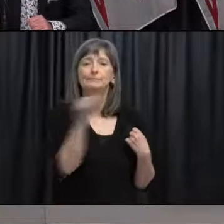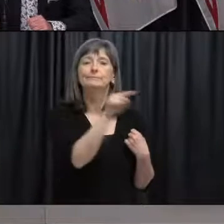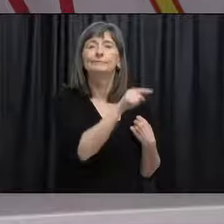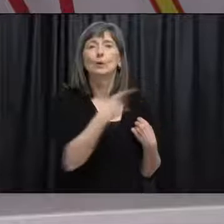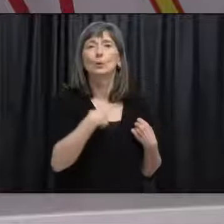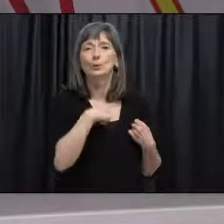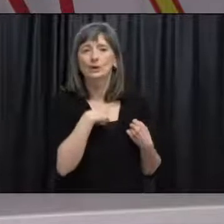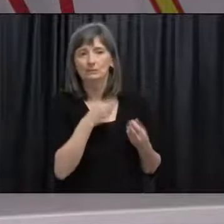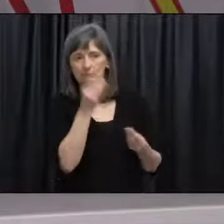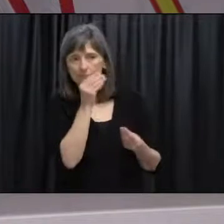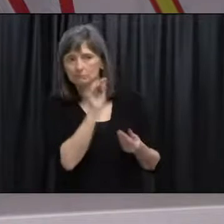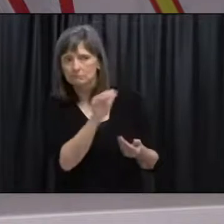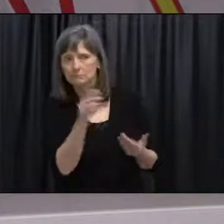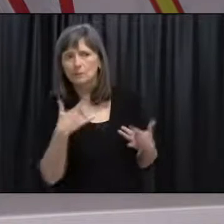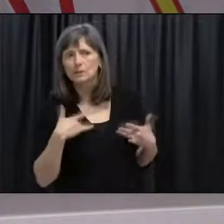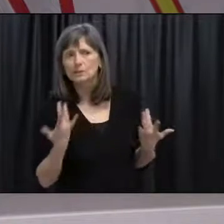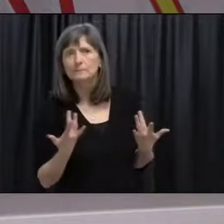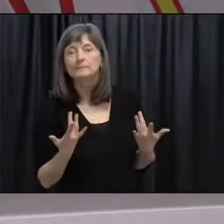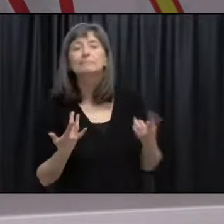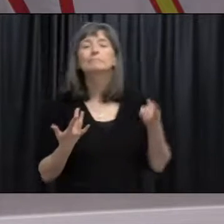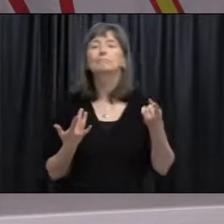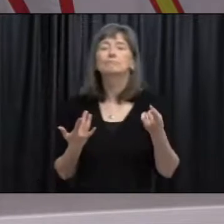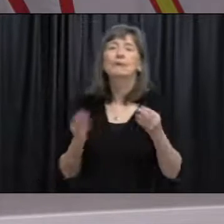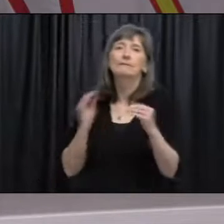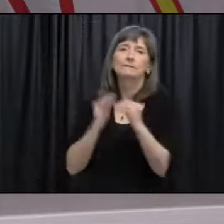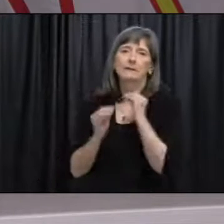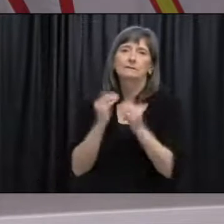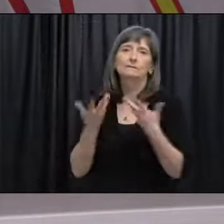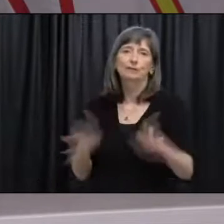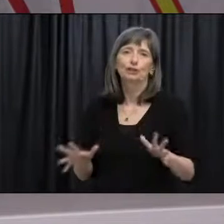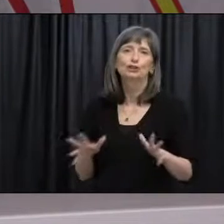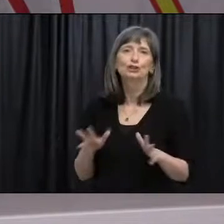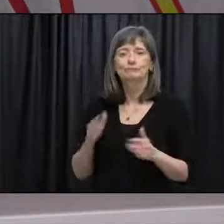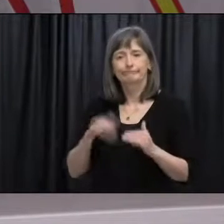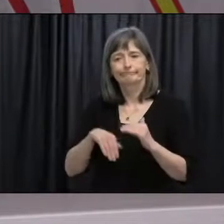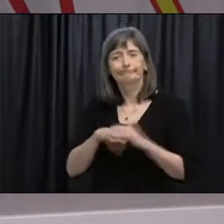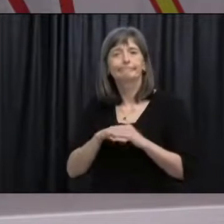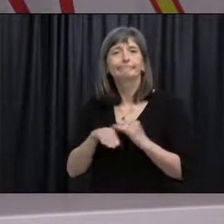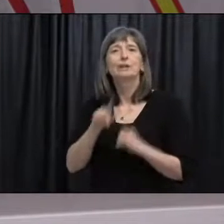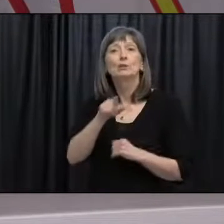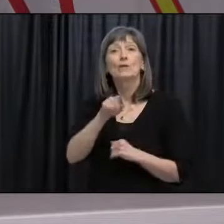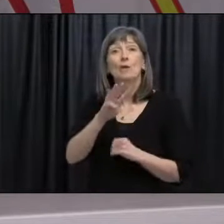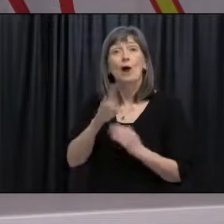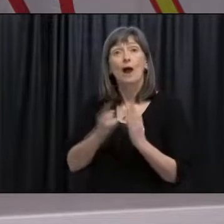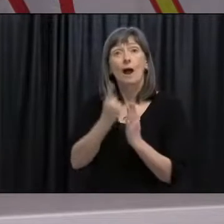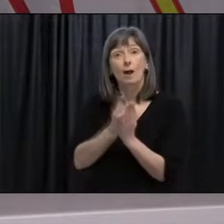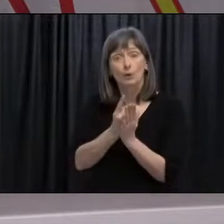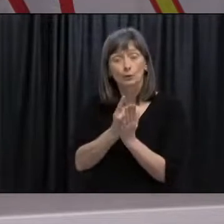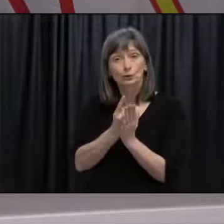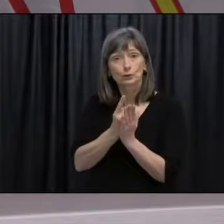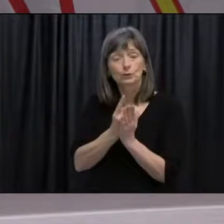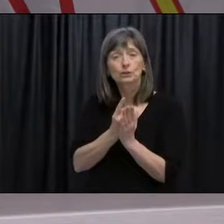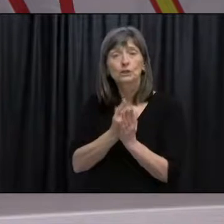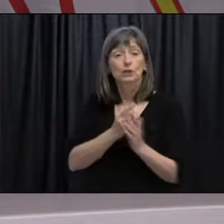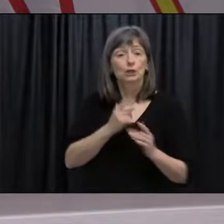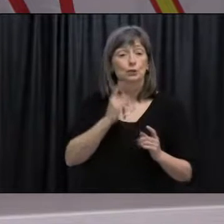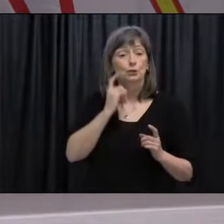they've advised us that that problem is now rectified, and it should be 24 hours from the time you